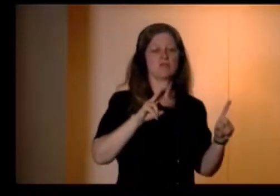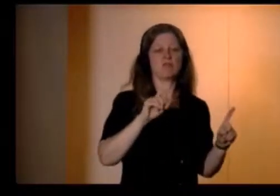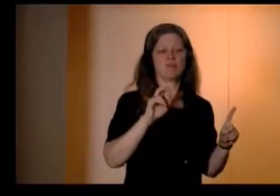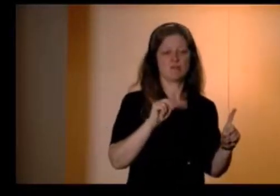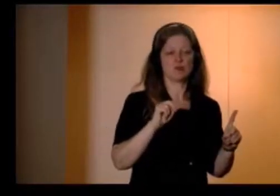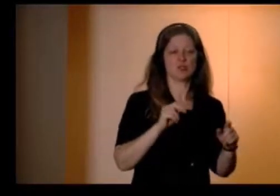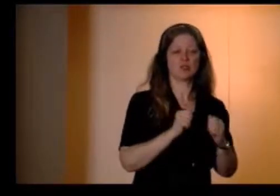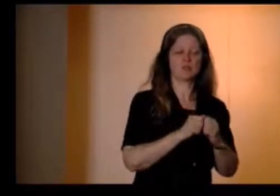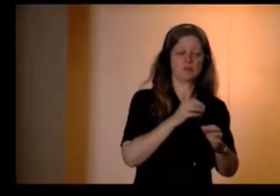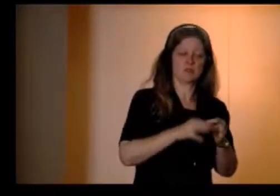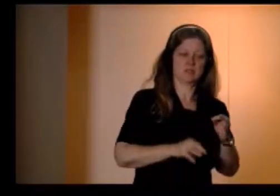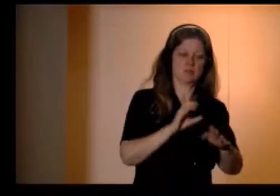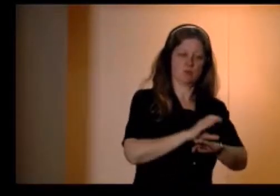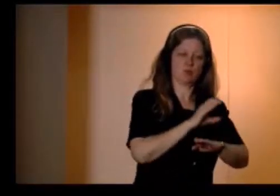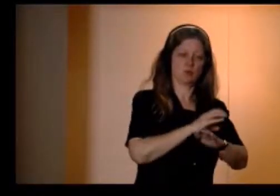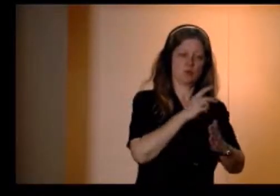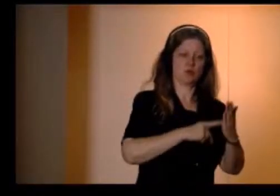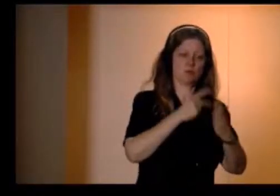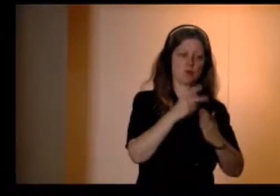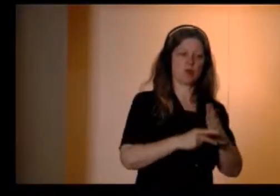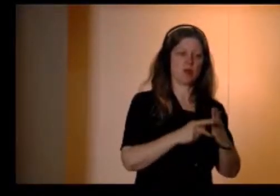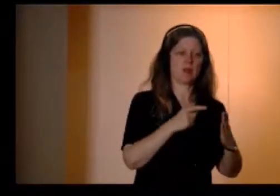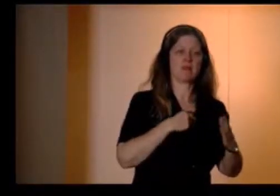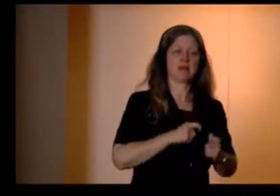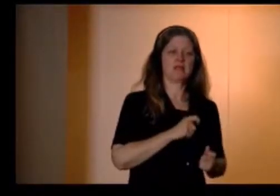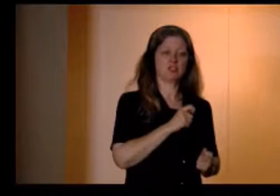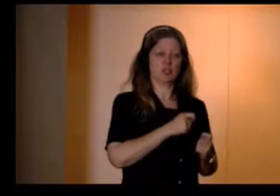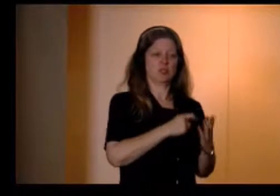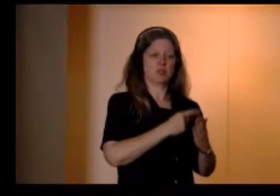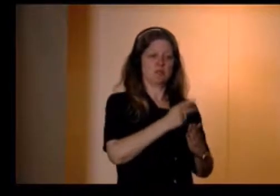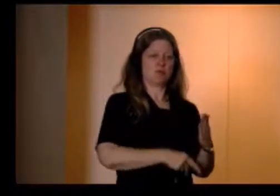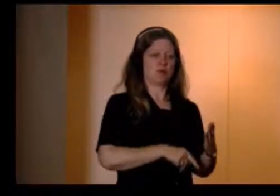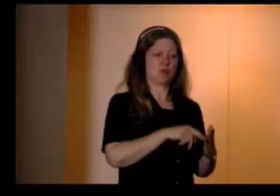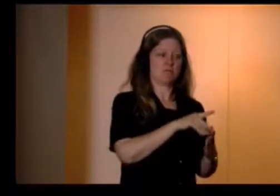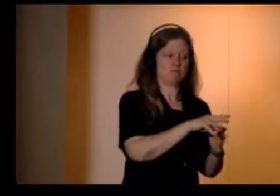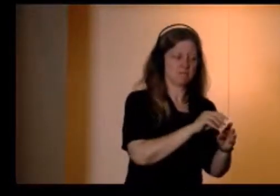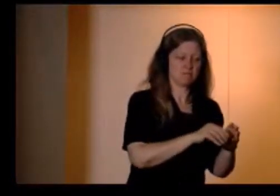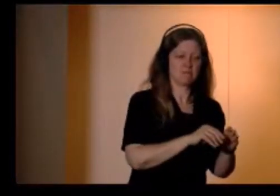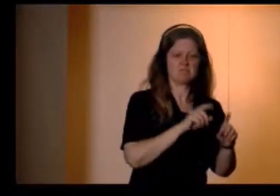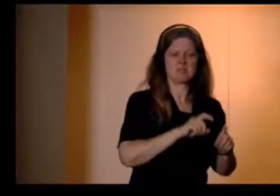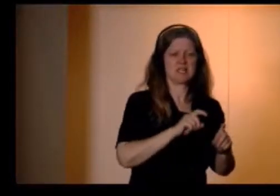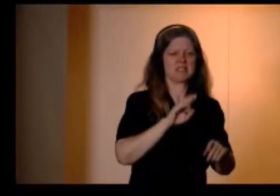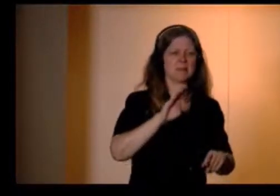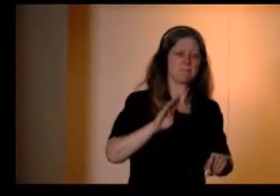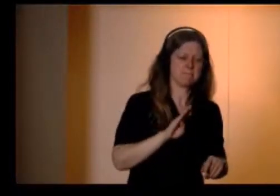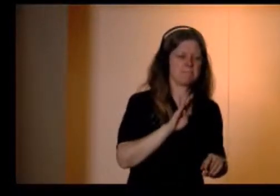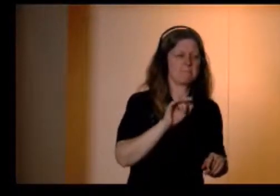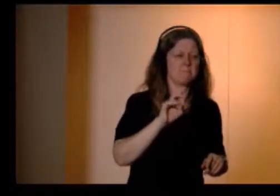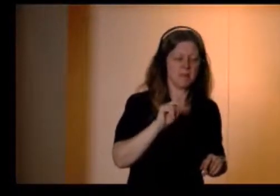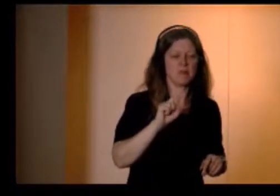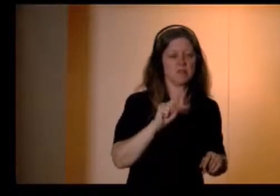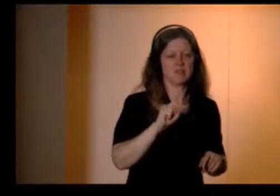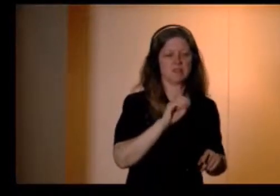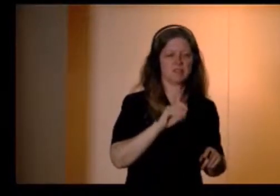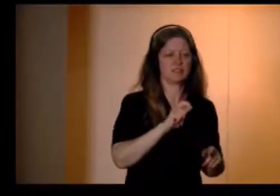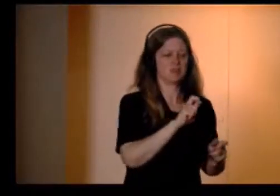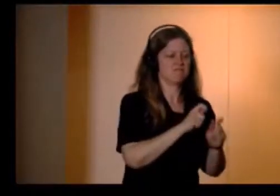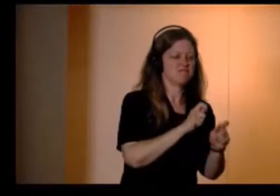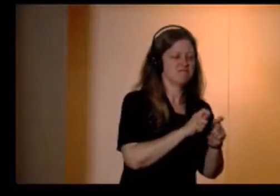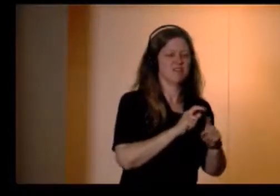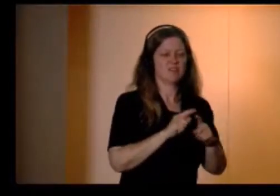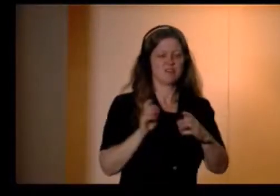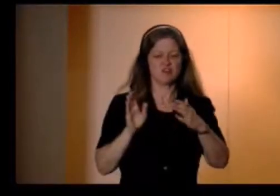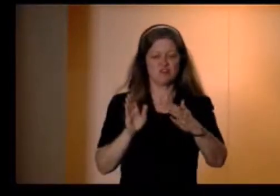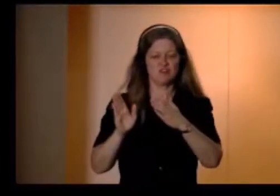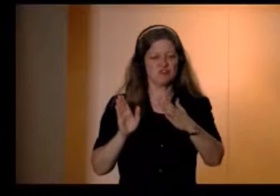computer program, right, and I can change that computer program and suddenly I can test billions of versions of that computer program